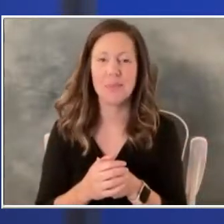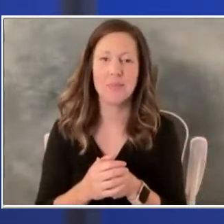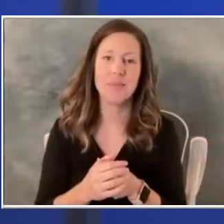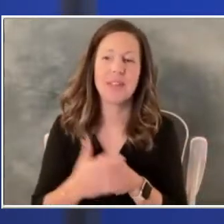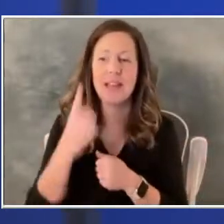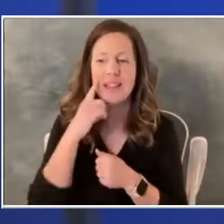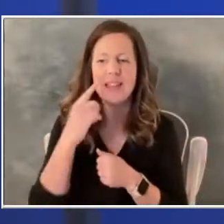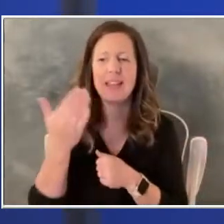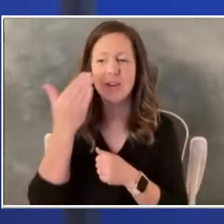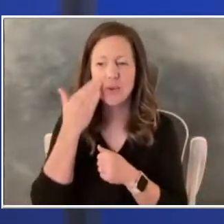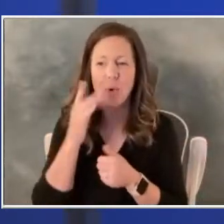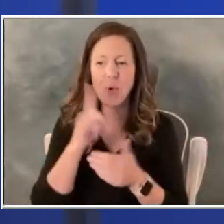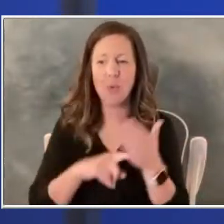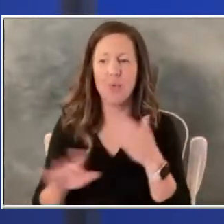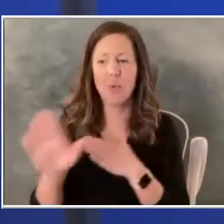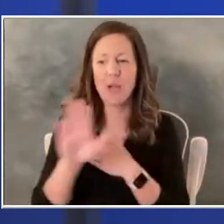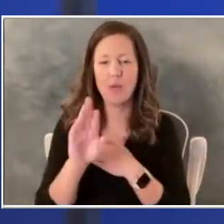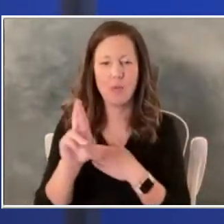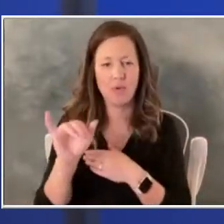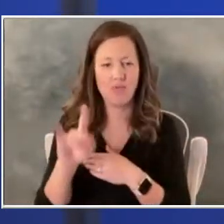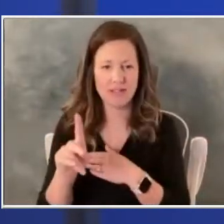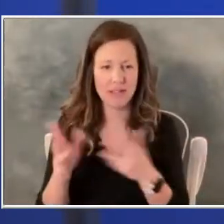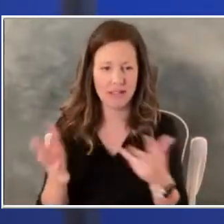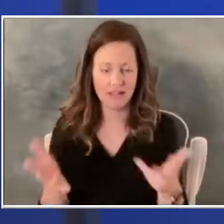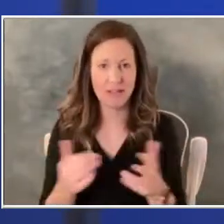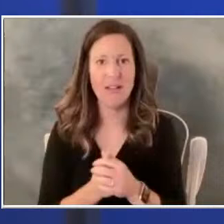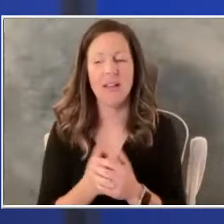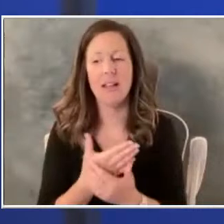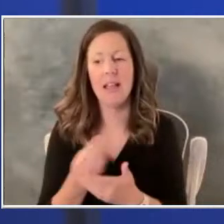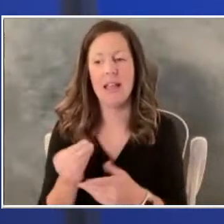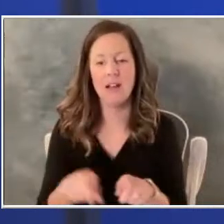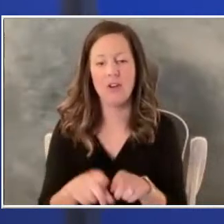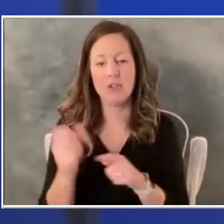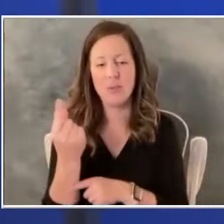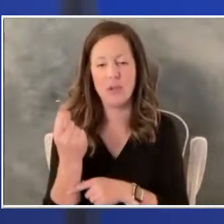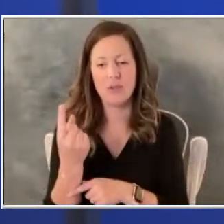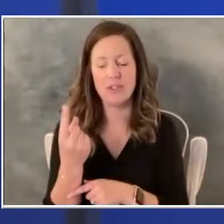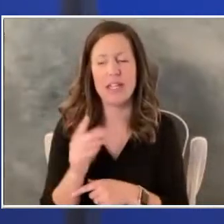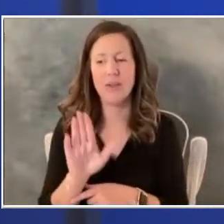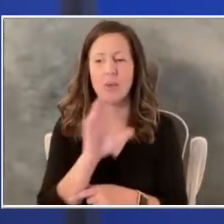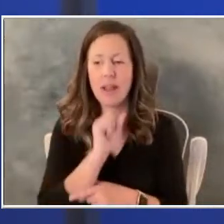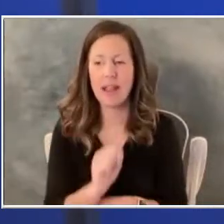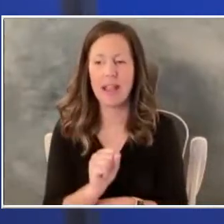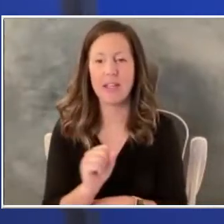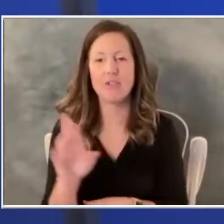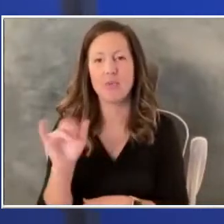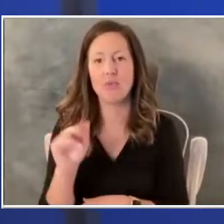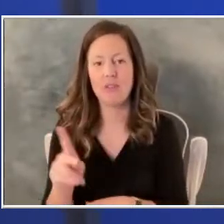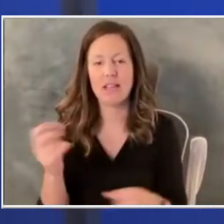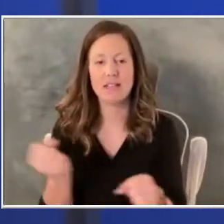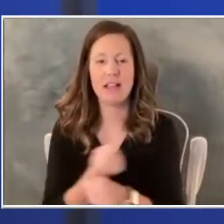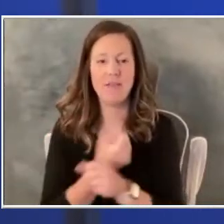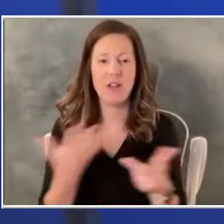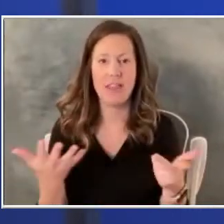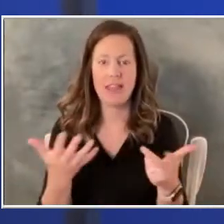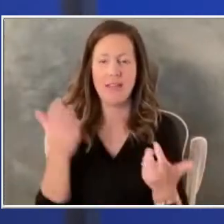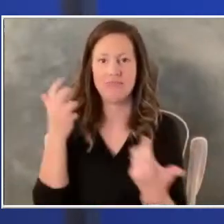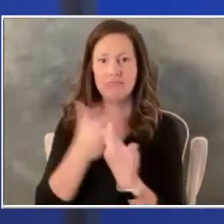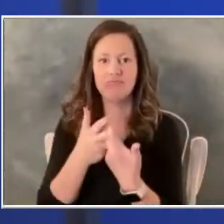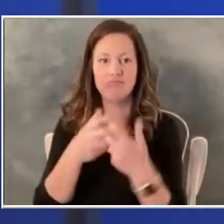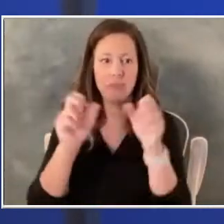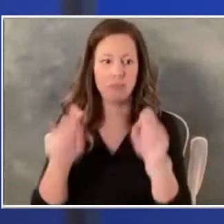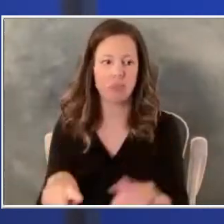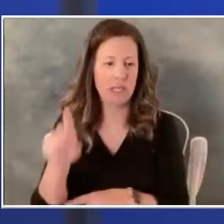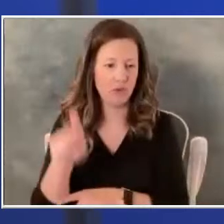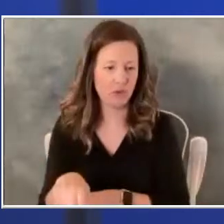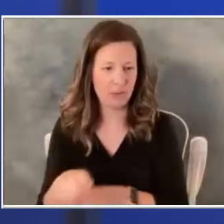is and understand what your age and risk appropriate screening should be.